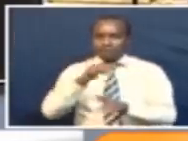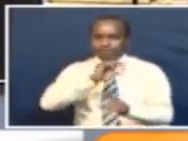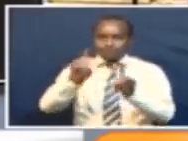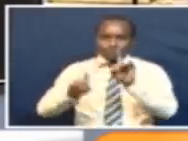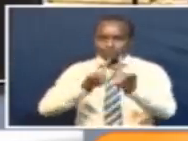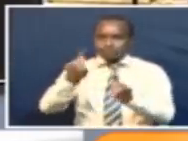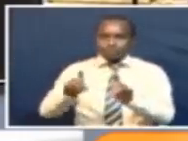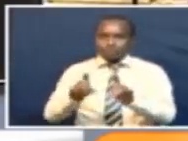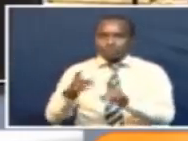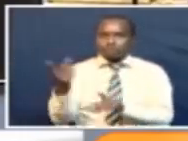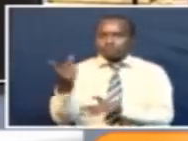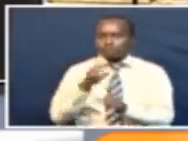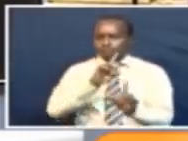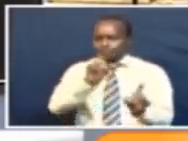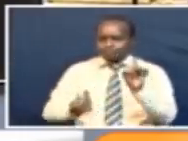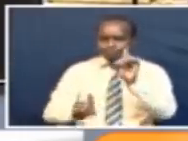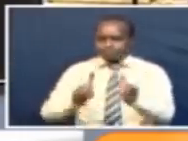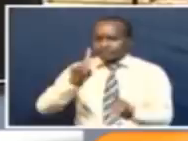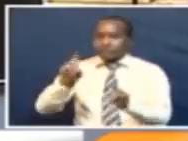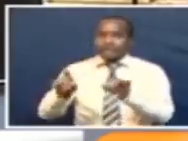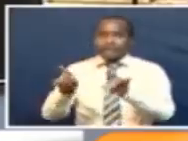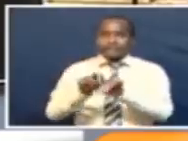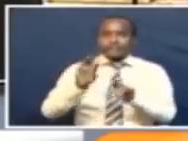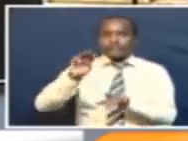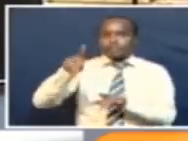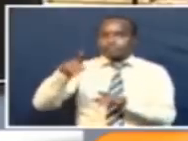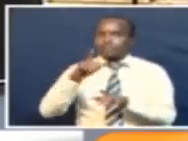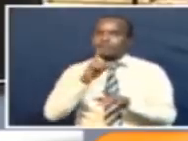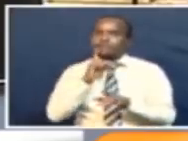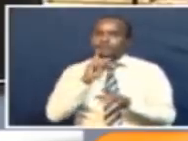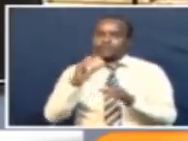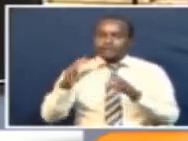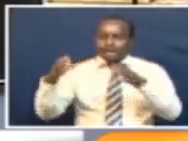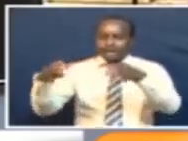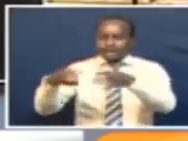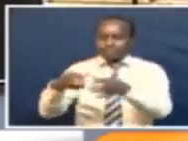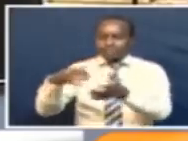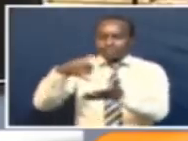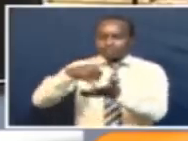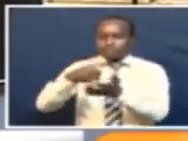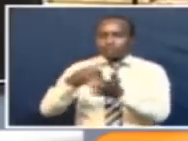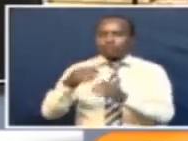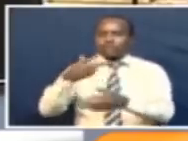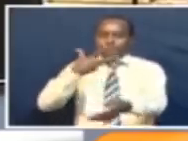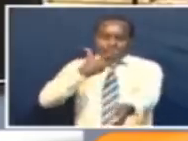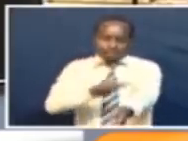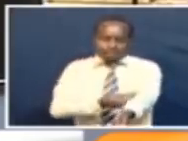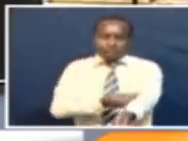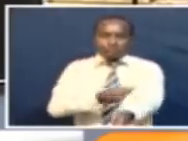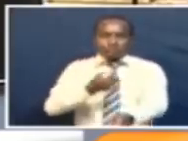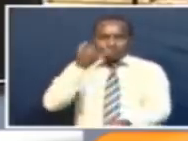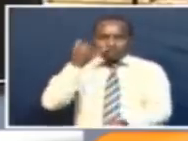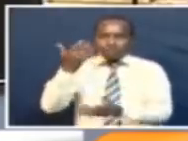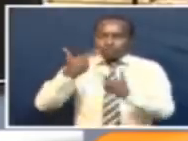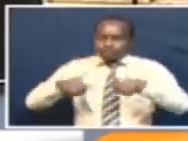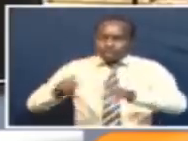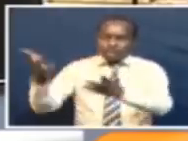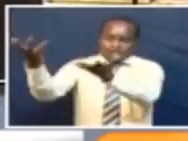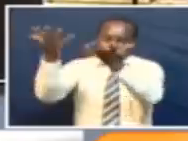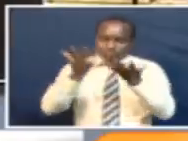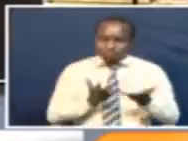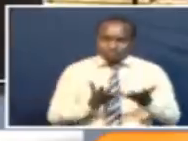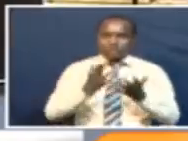duo were grilled as MPs claimed that a company implicated in cocaine trafficking was allowed to import